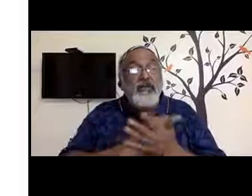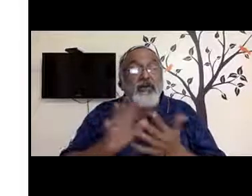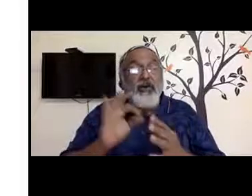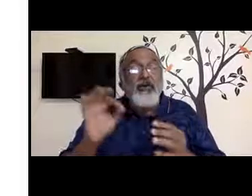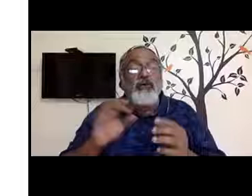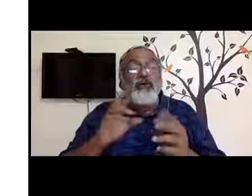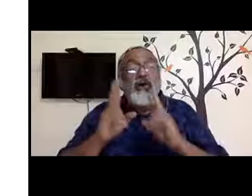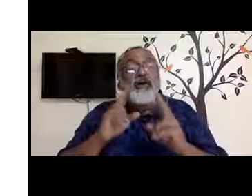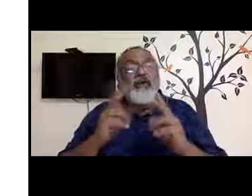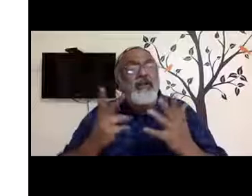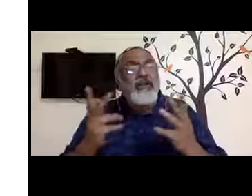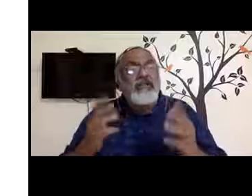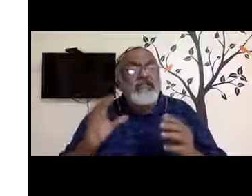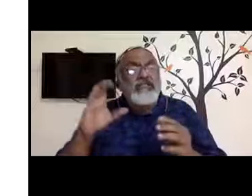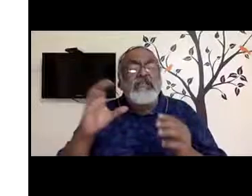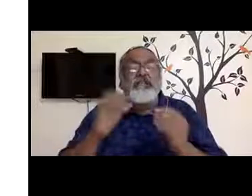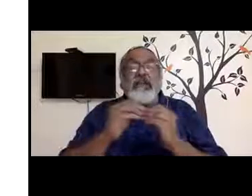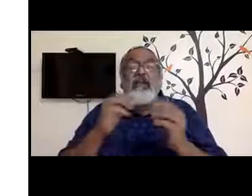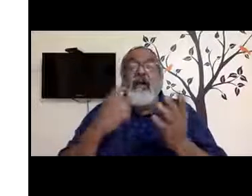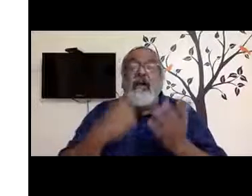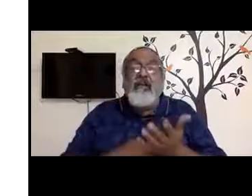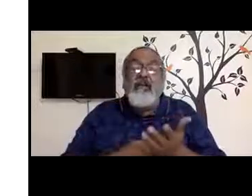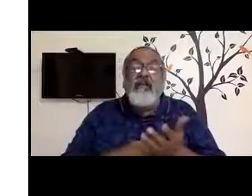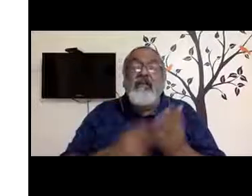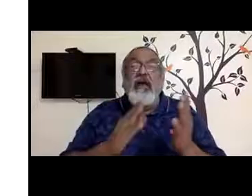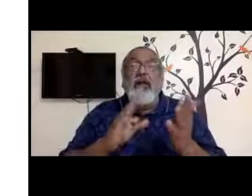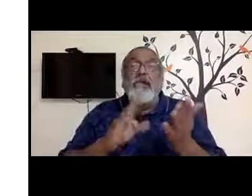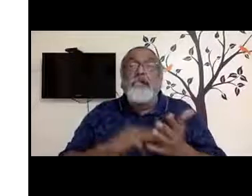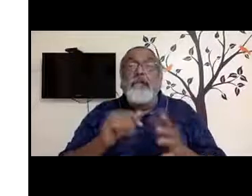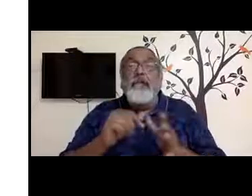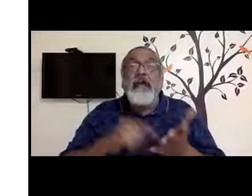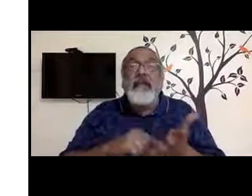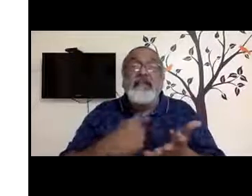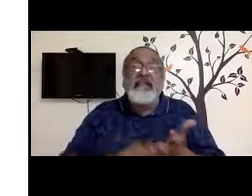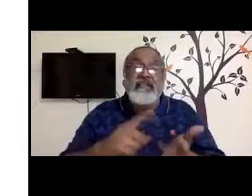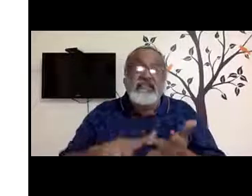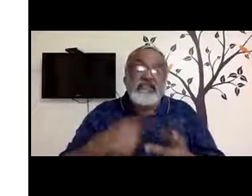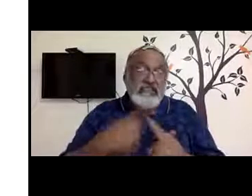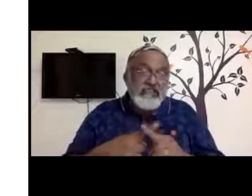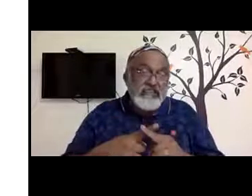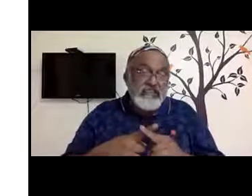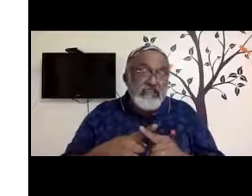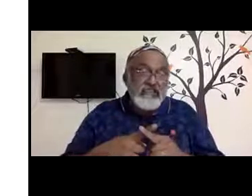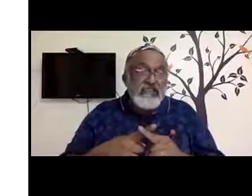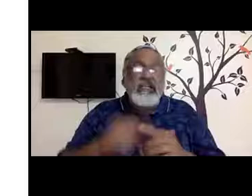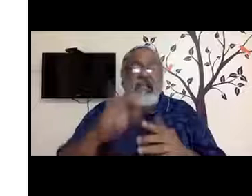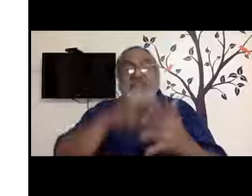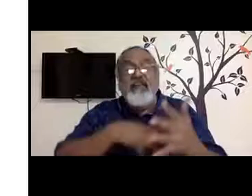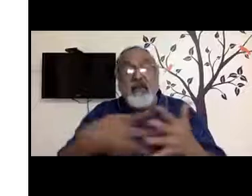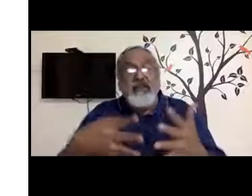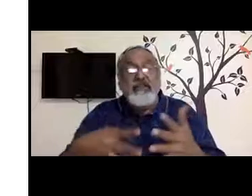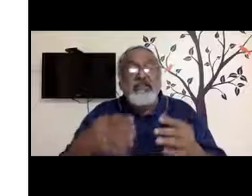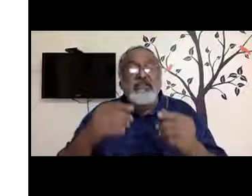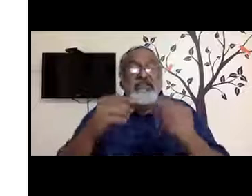where the rehabilitation is looked not only with the health approach, but it also looks at the education,